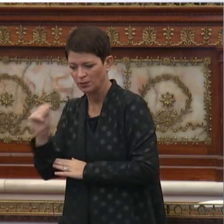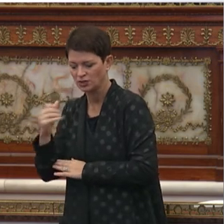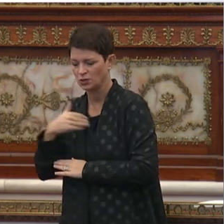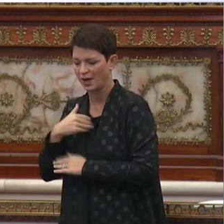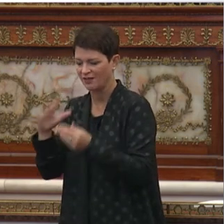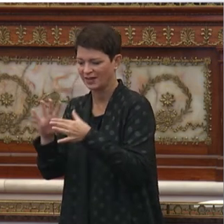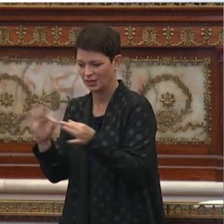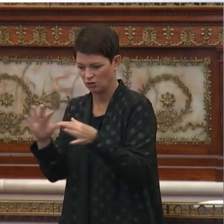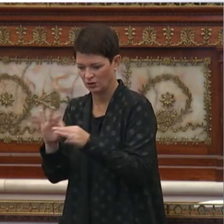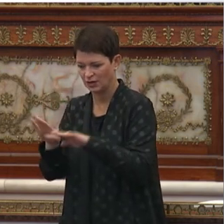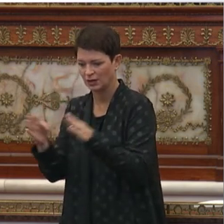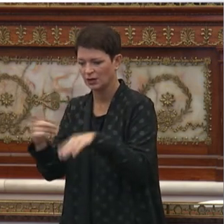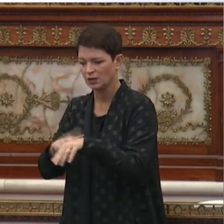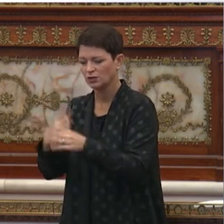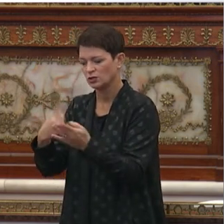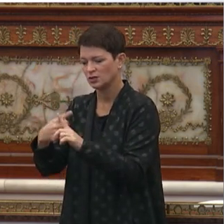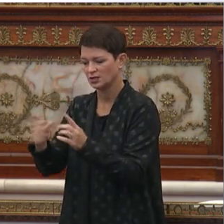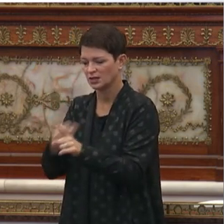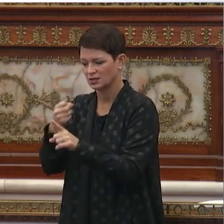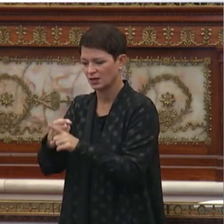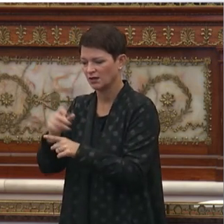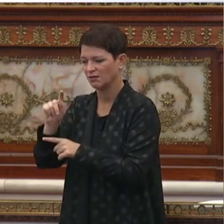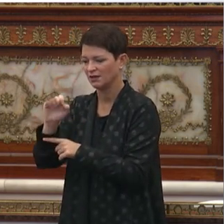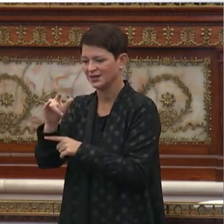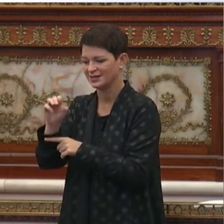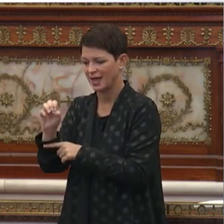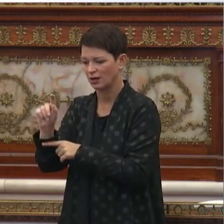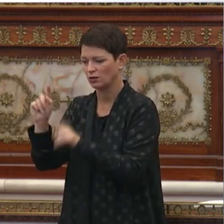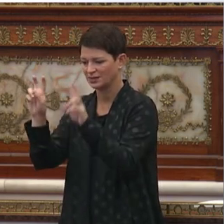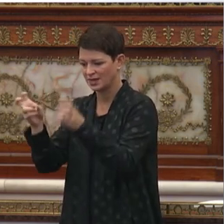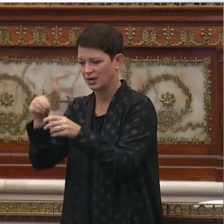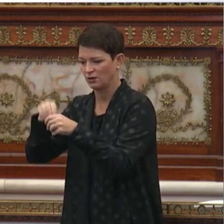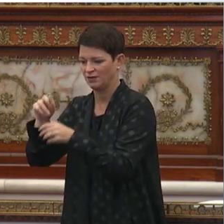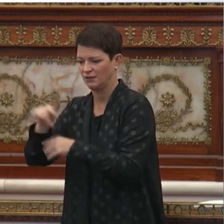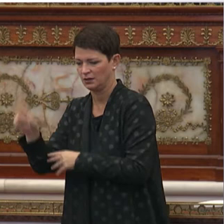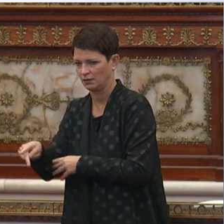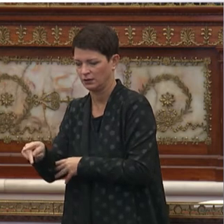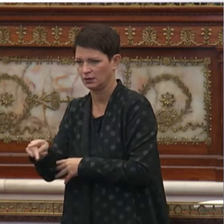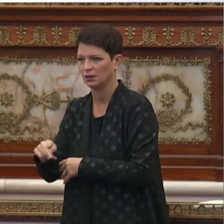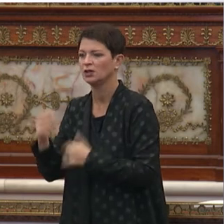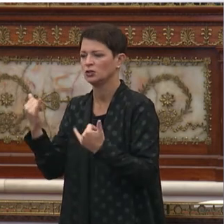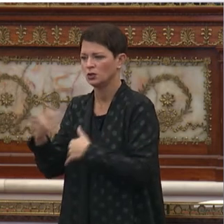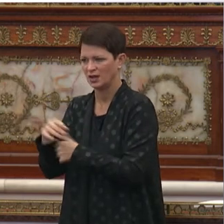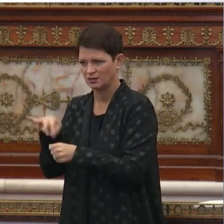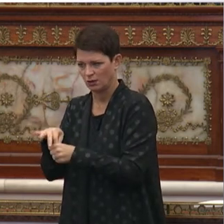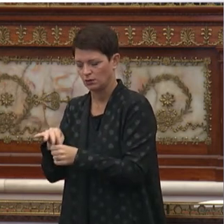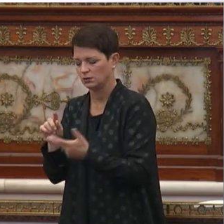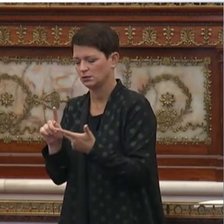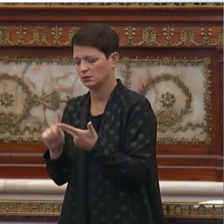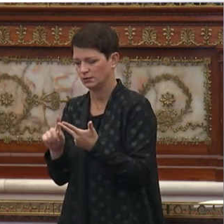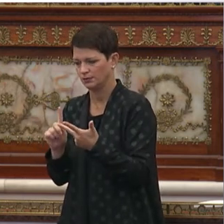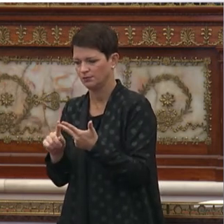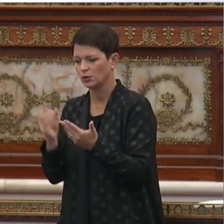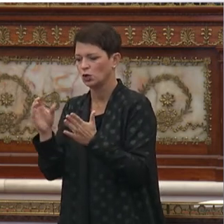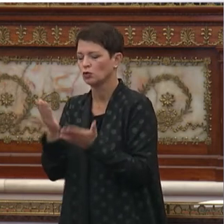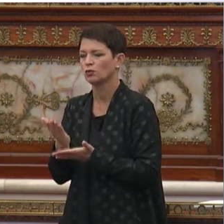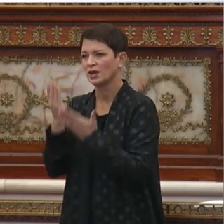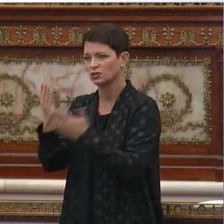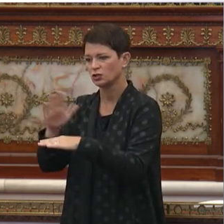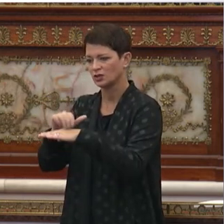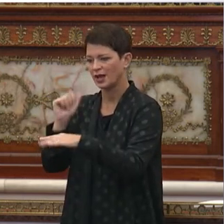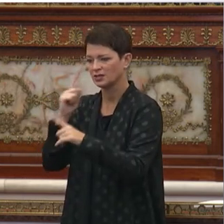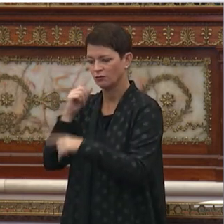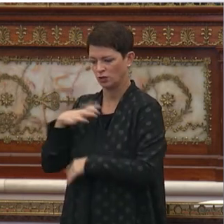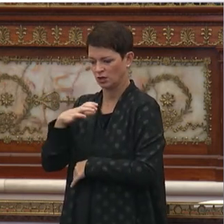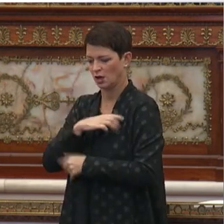a hearing to discuss the impact of tangled titles in Philadelphia. Today's calendar. And a resolution calling on